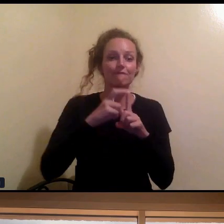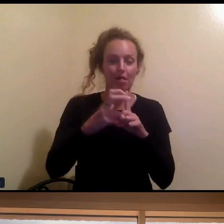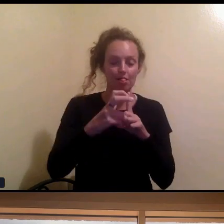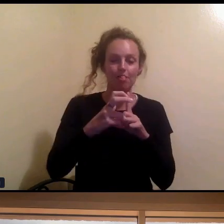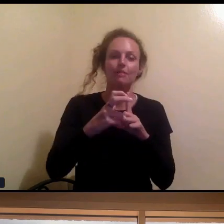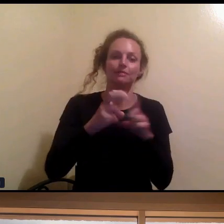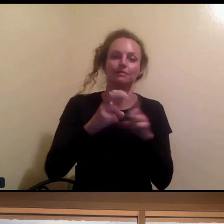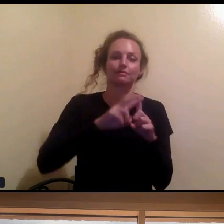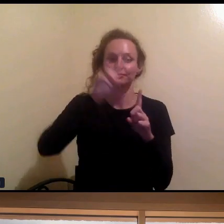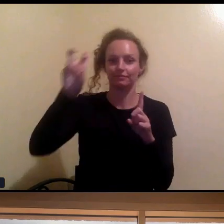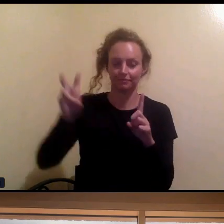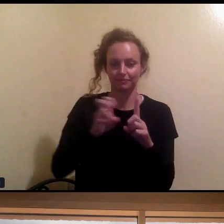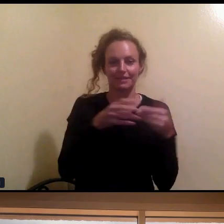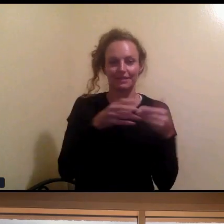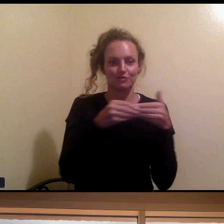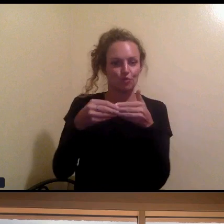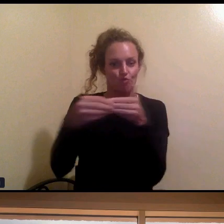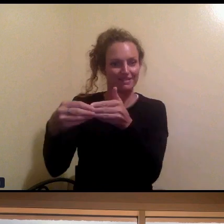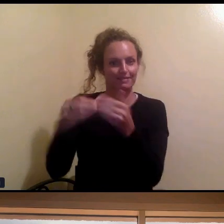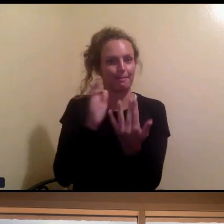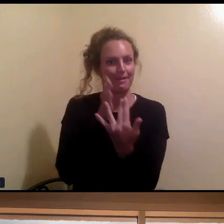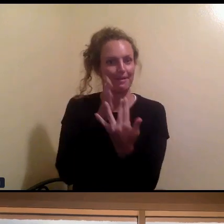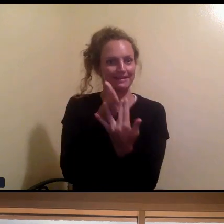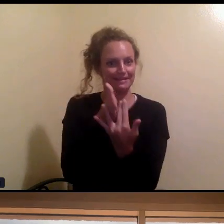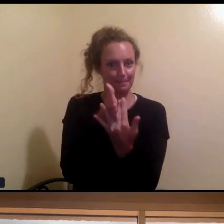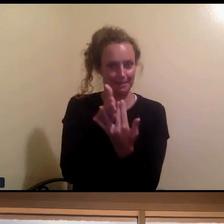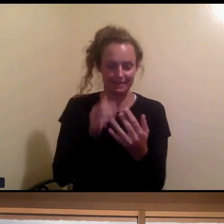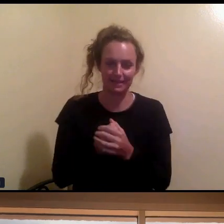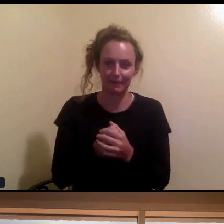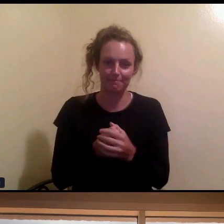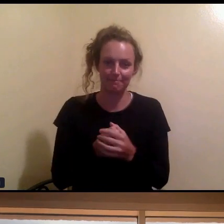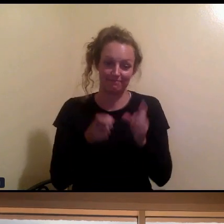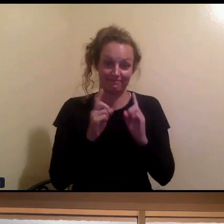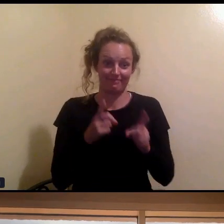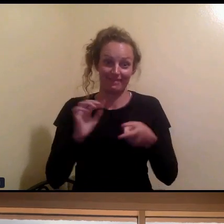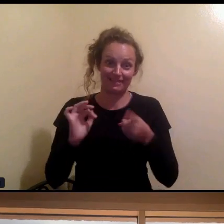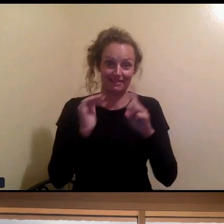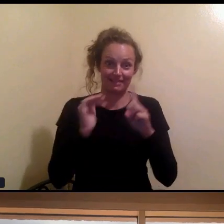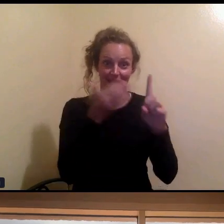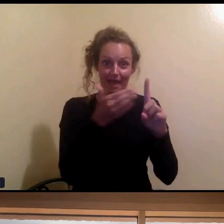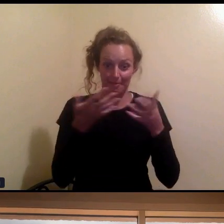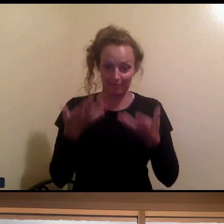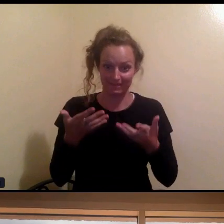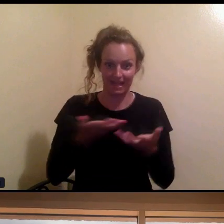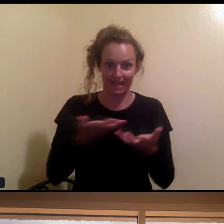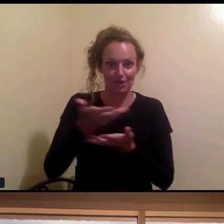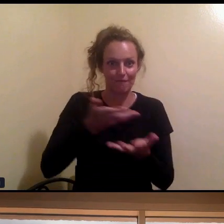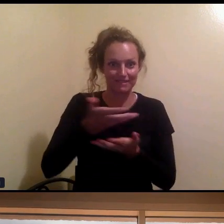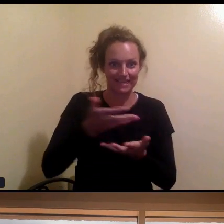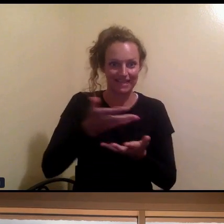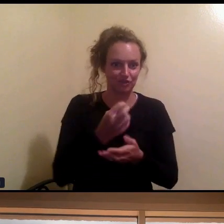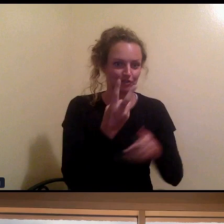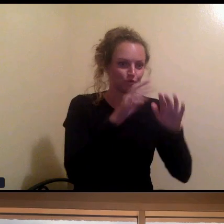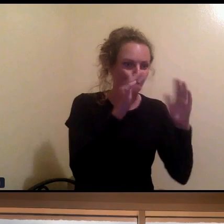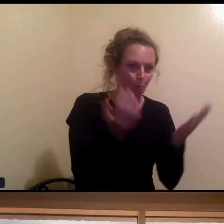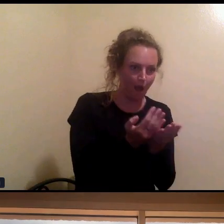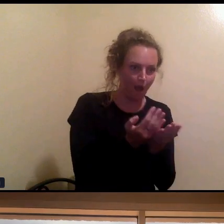and digital accessibility. That's the point of today's conversation, really, is to bring those two worlds together in some way,